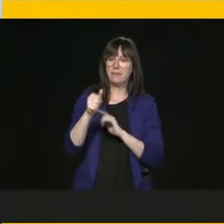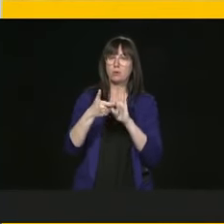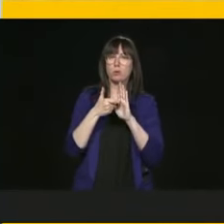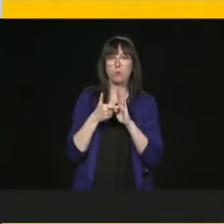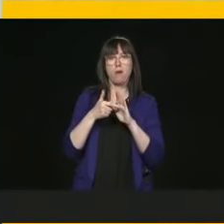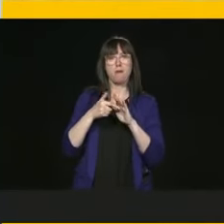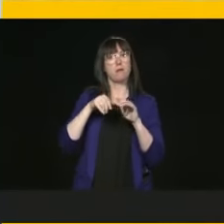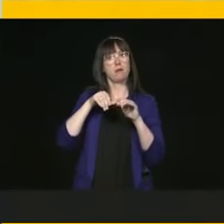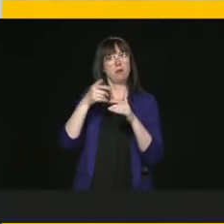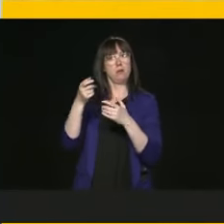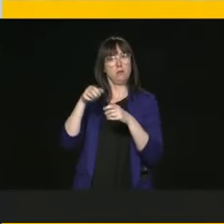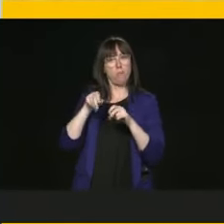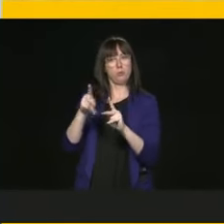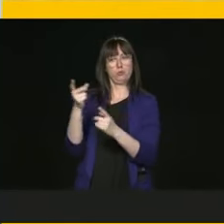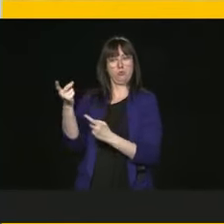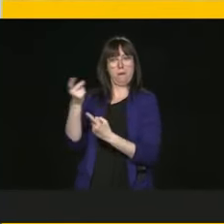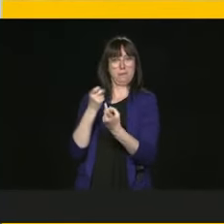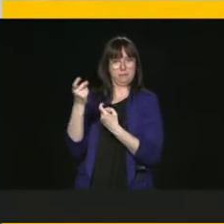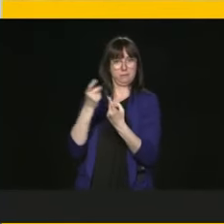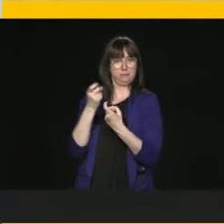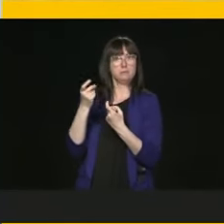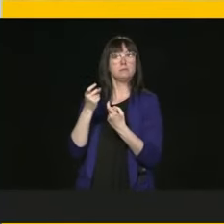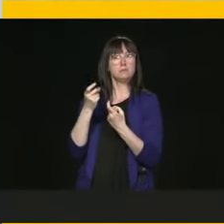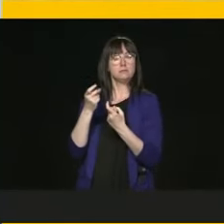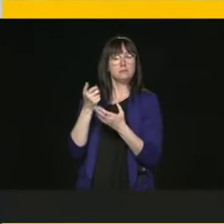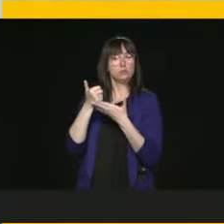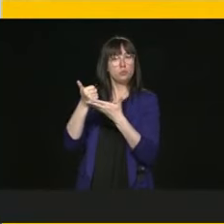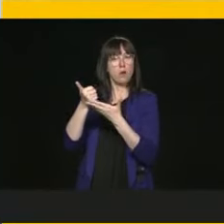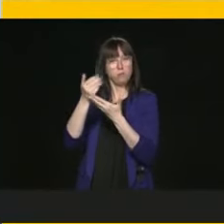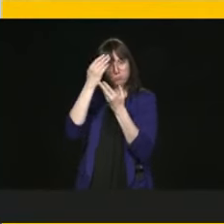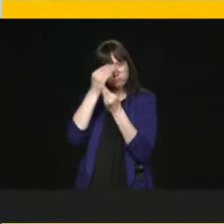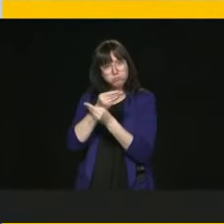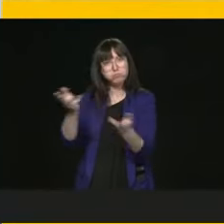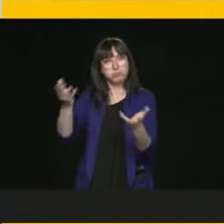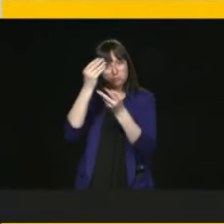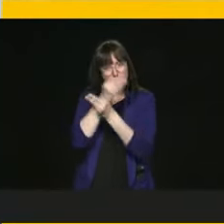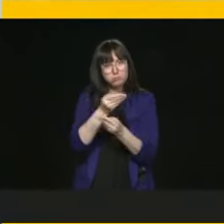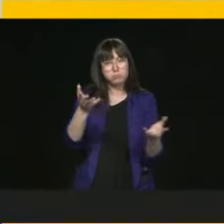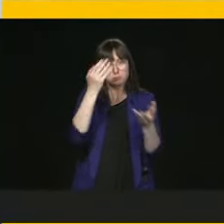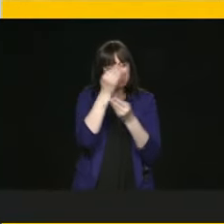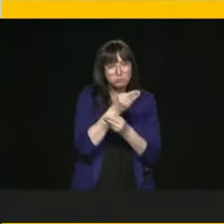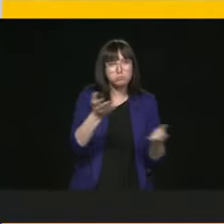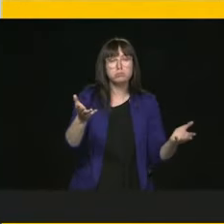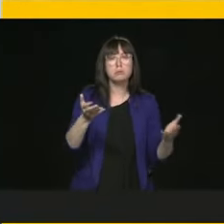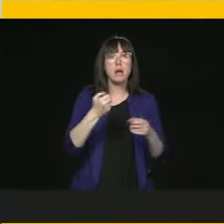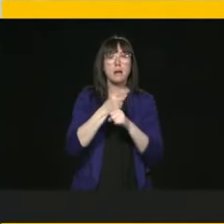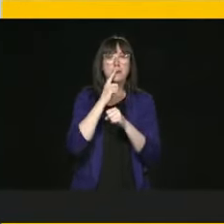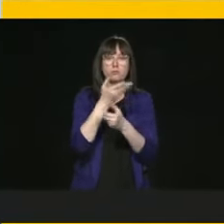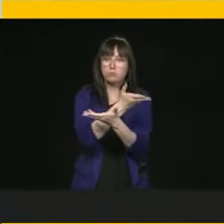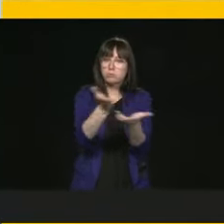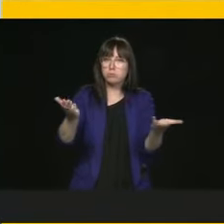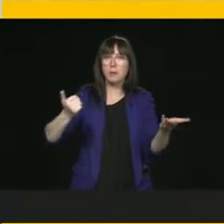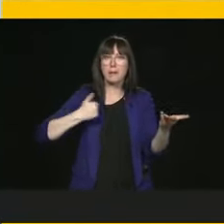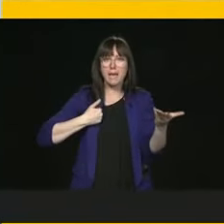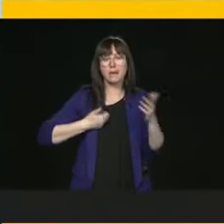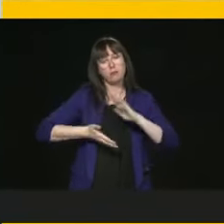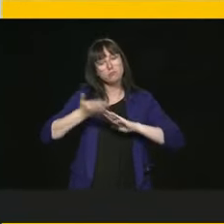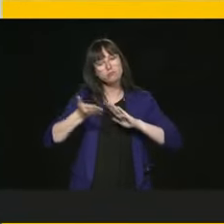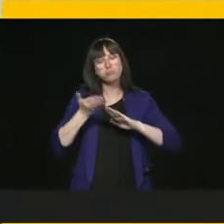to asking questions to better inform and ensure that Canada is functioning the way it needs